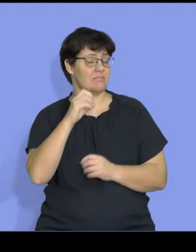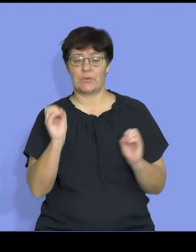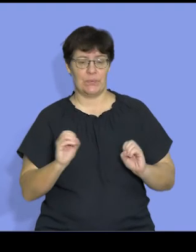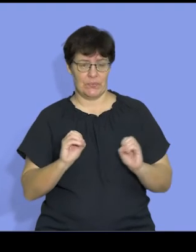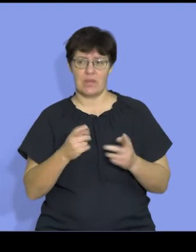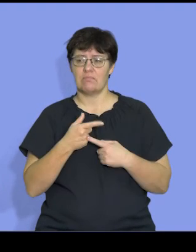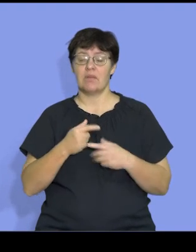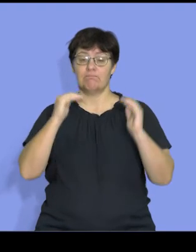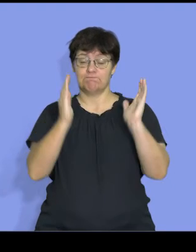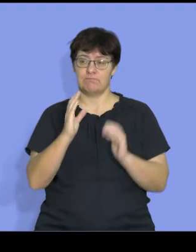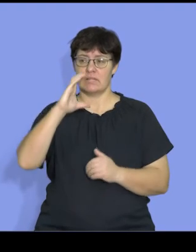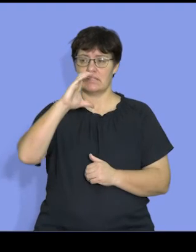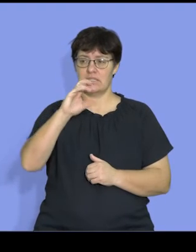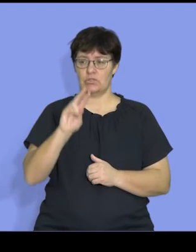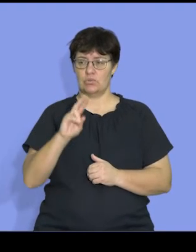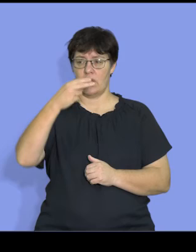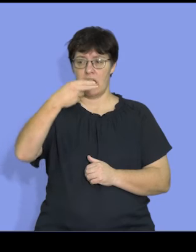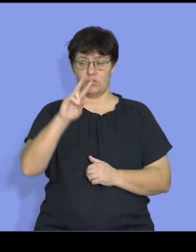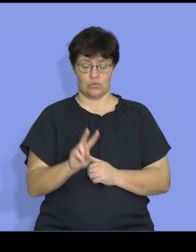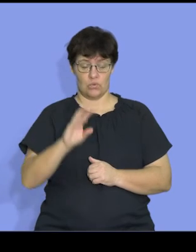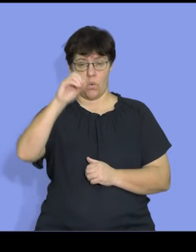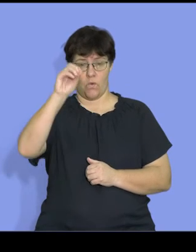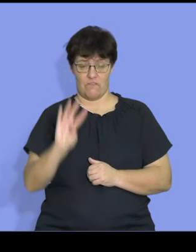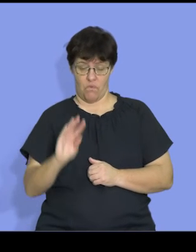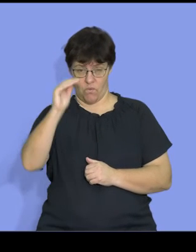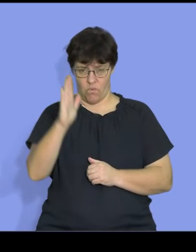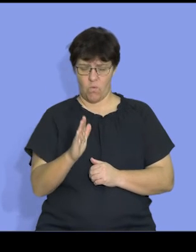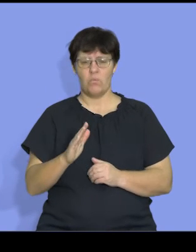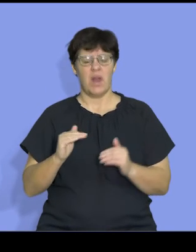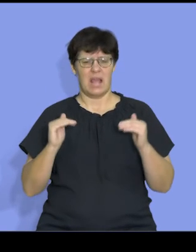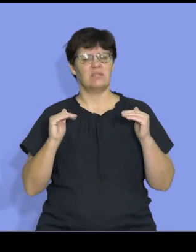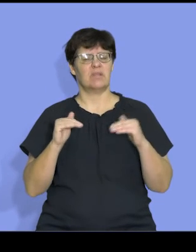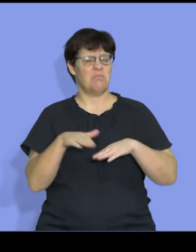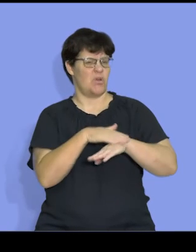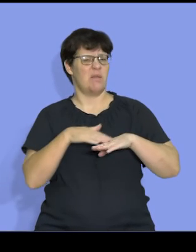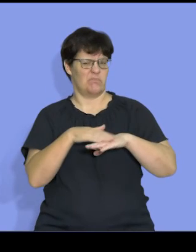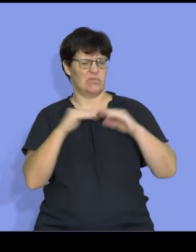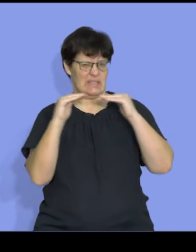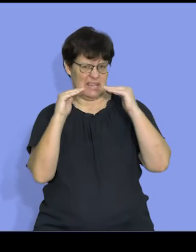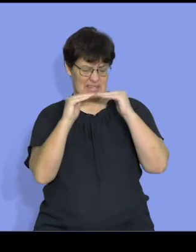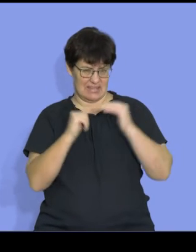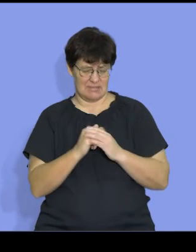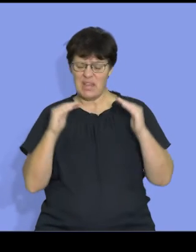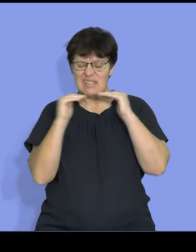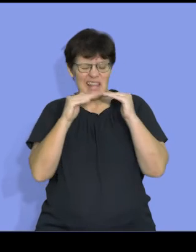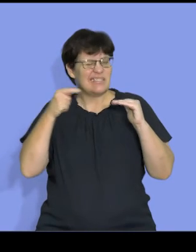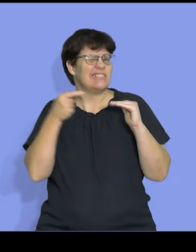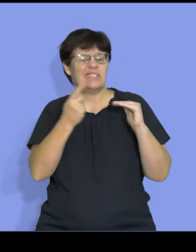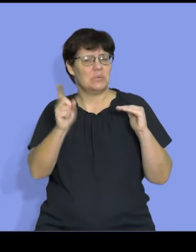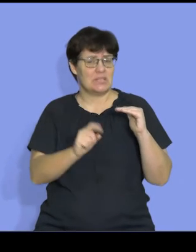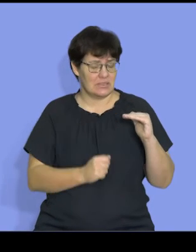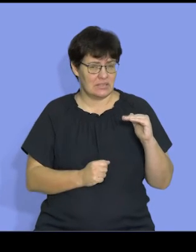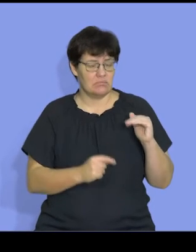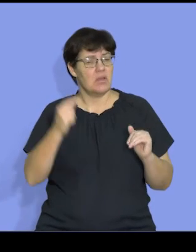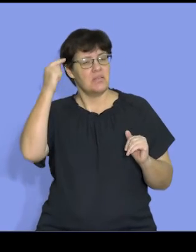is C2H2O4. It's a good primary standard. And if we talk about a standard, what are we talking about? We're thinking